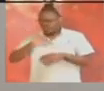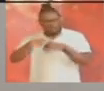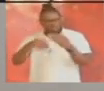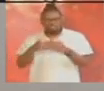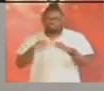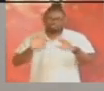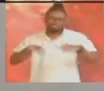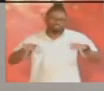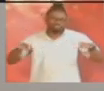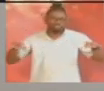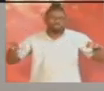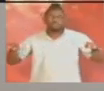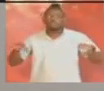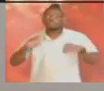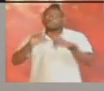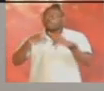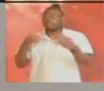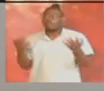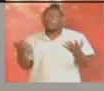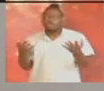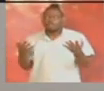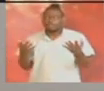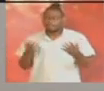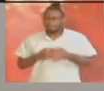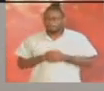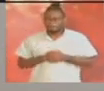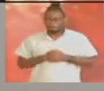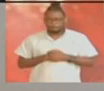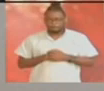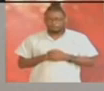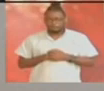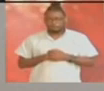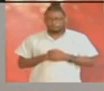been asked to address, it relates to the information that would